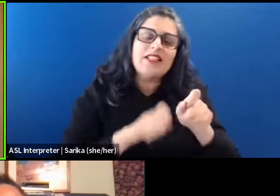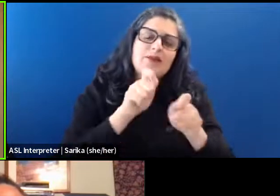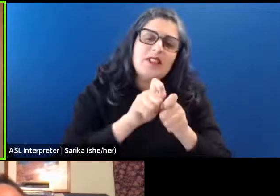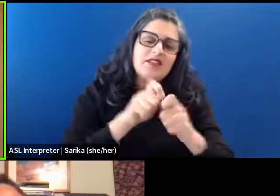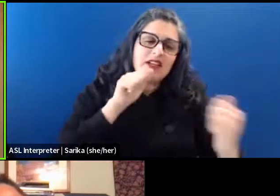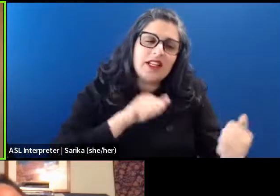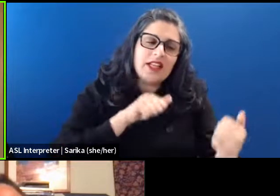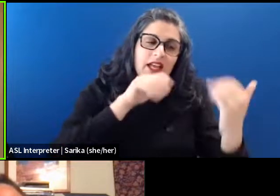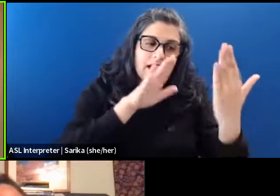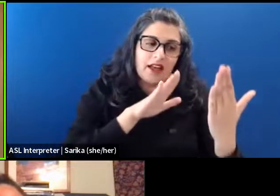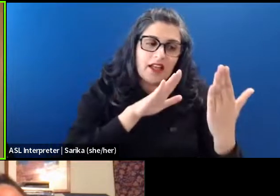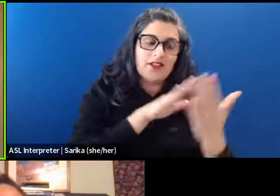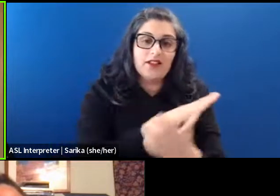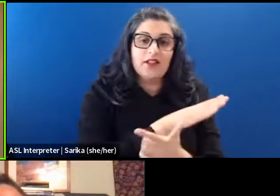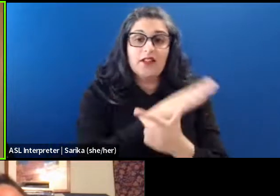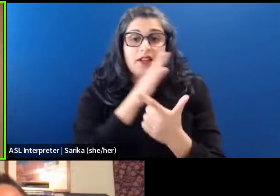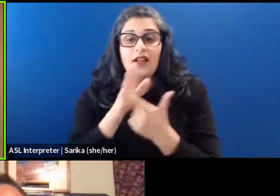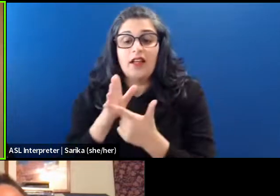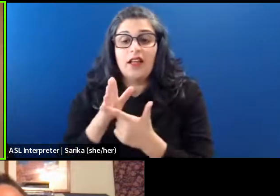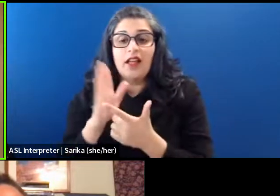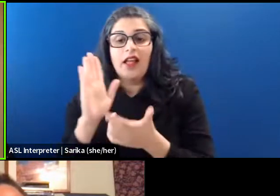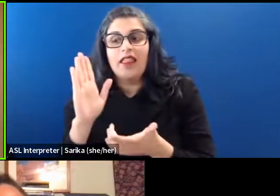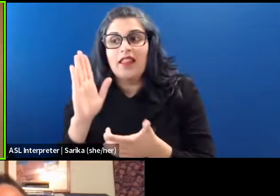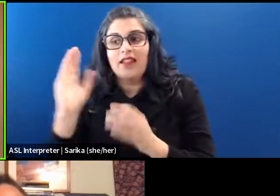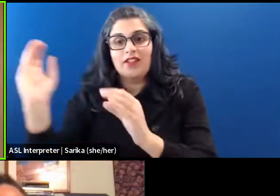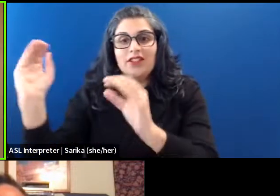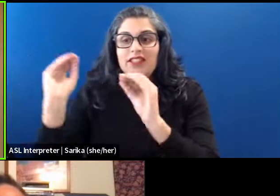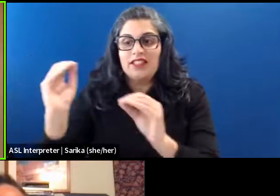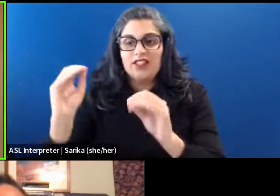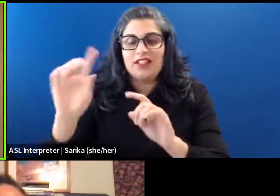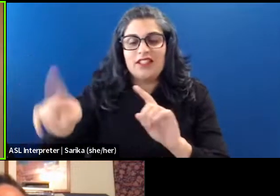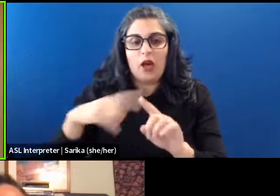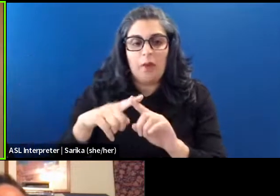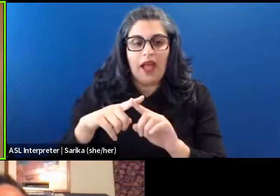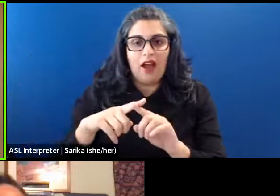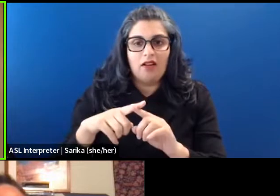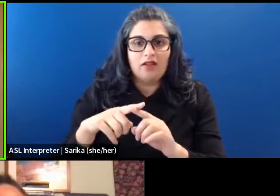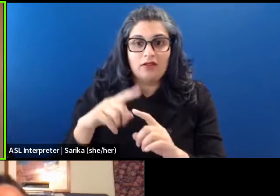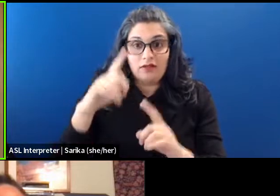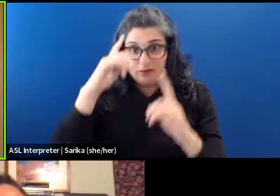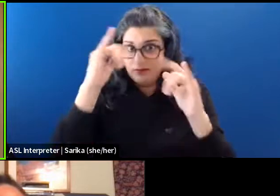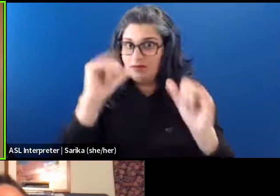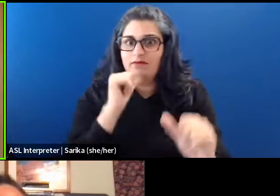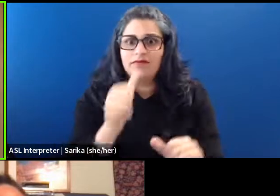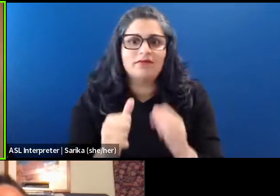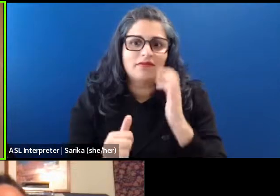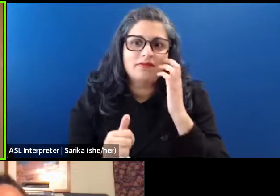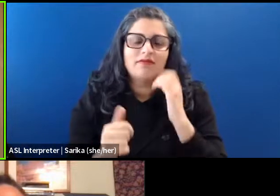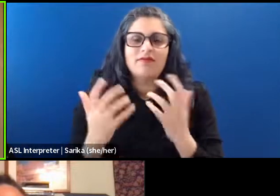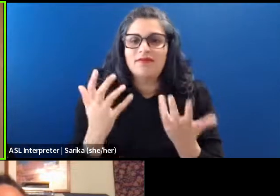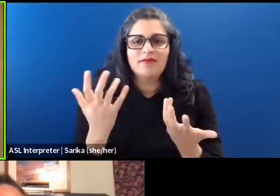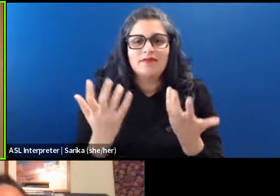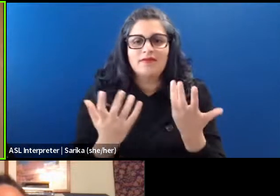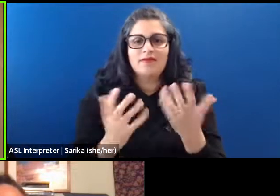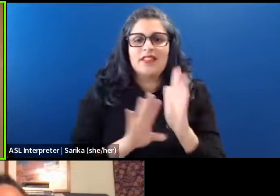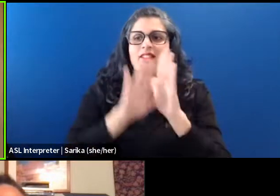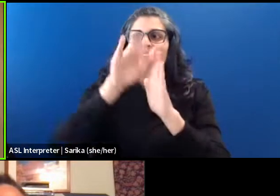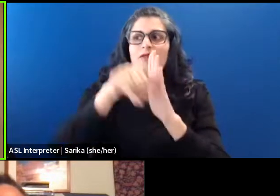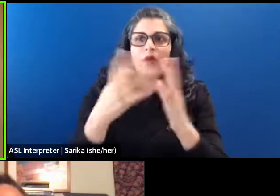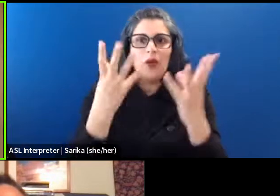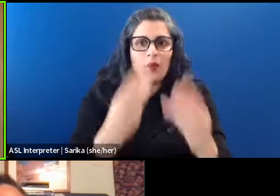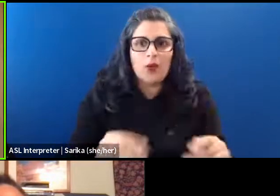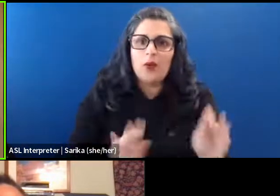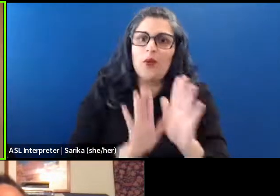teachings on impermanence. And part of the reason those teachings are so powerful, and I'm especially thinking of